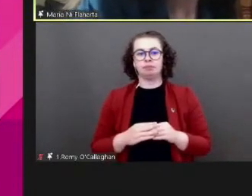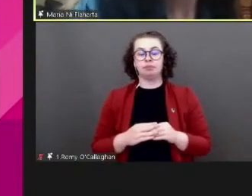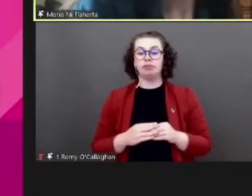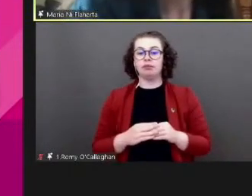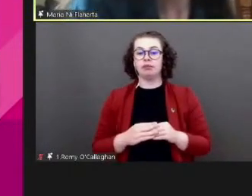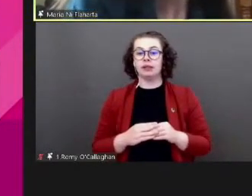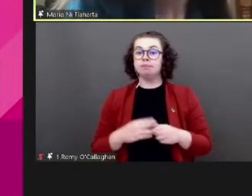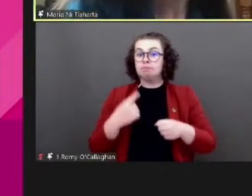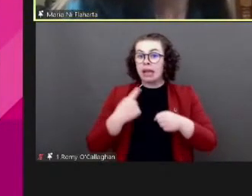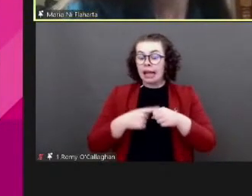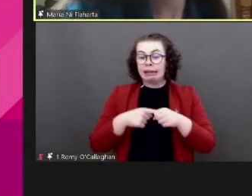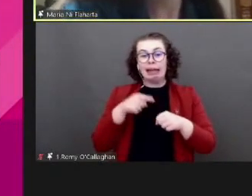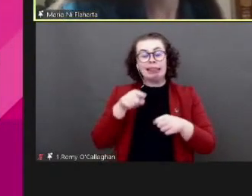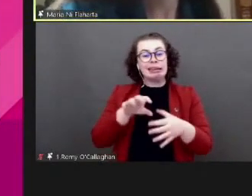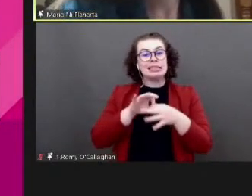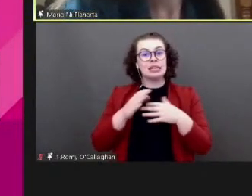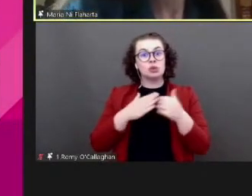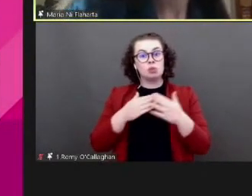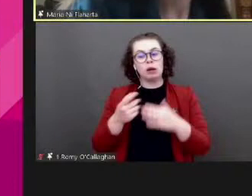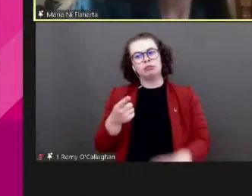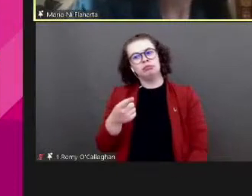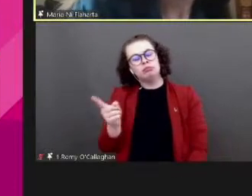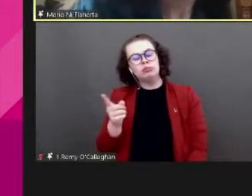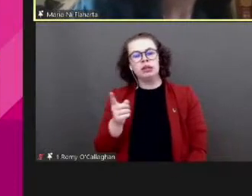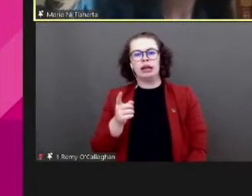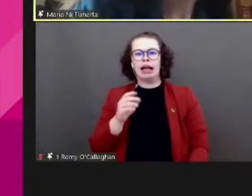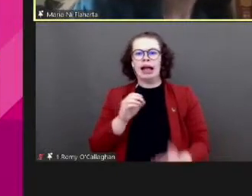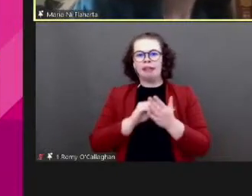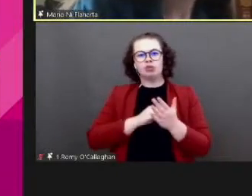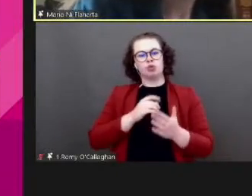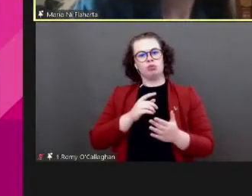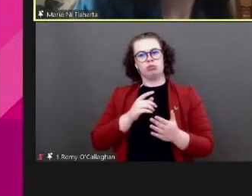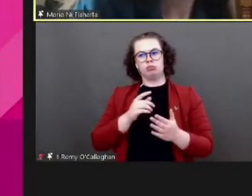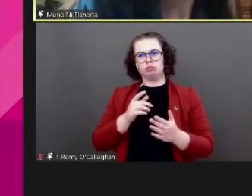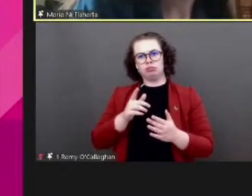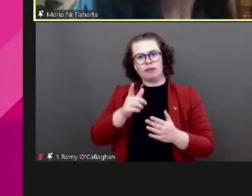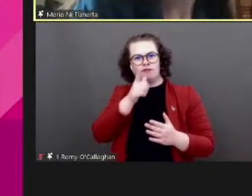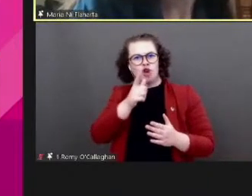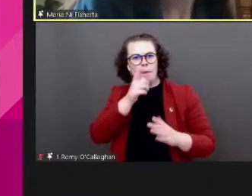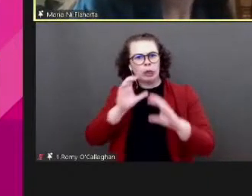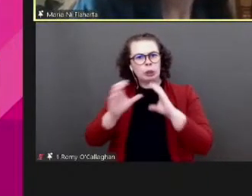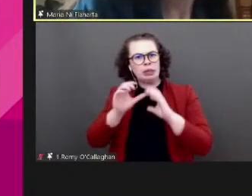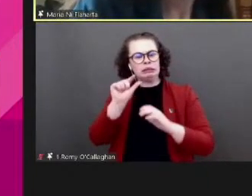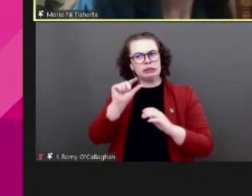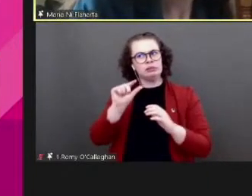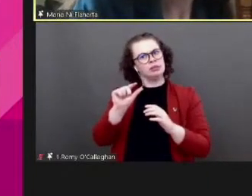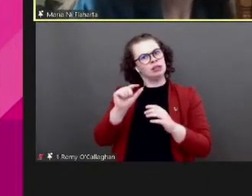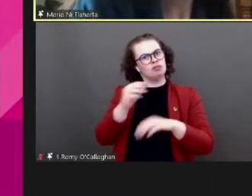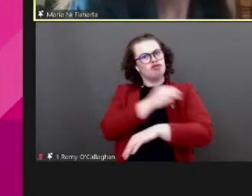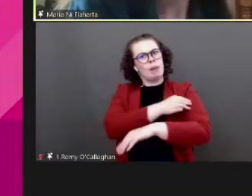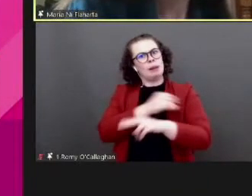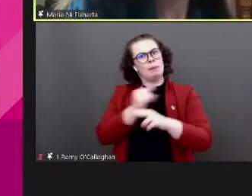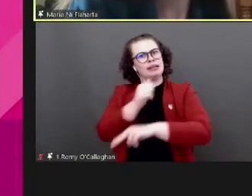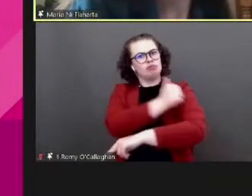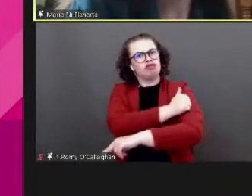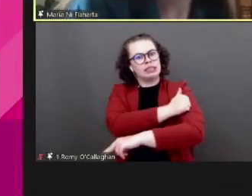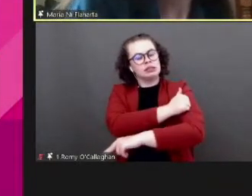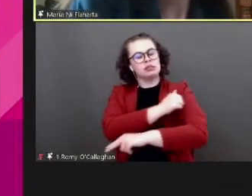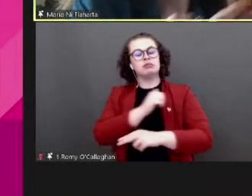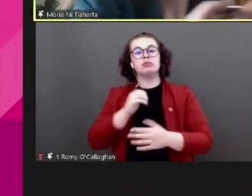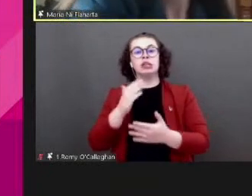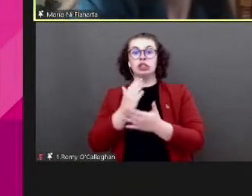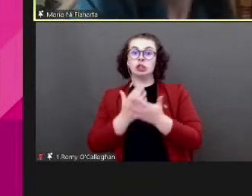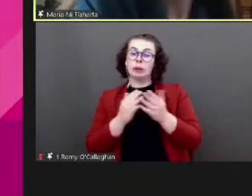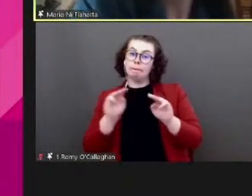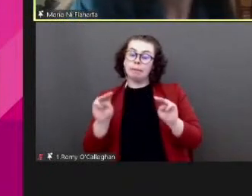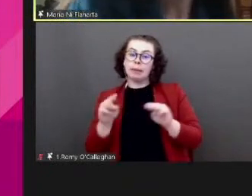Again, this leads to also verbal communication being a significant issue. And this both created barriers in terms of